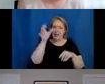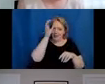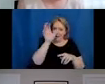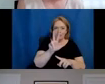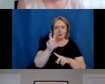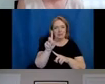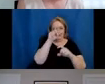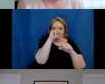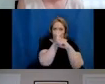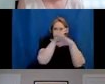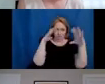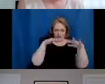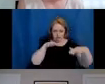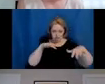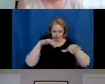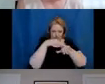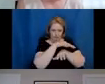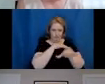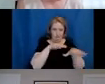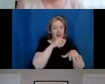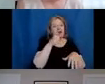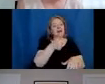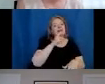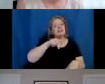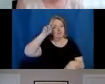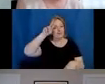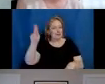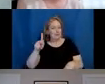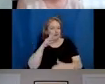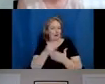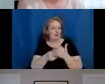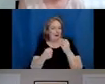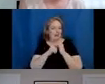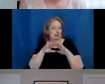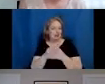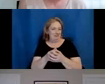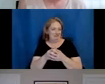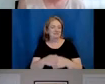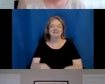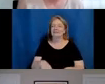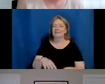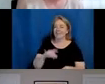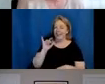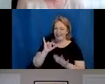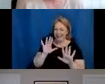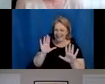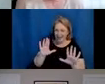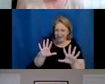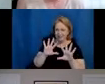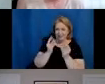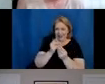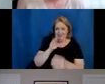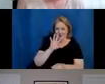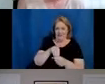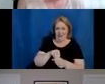well. And he is the foundation's vice president. Incredible. That's awesome that the family is so closely involved and that this